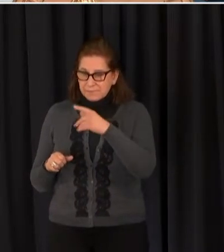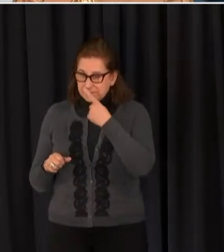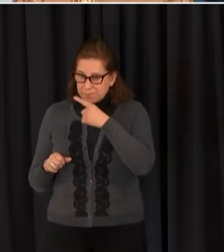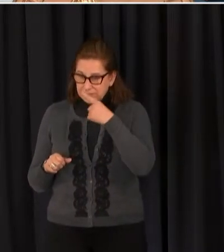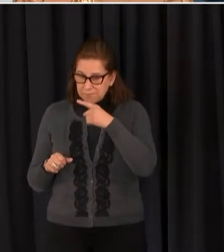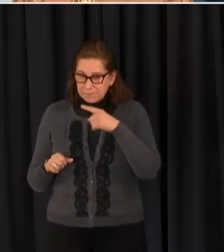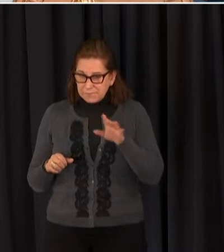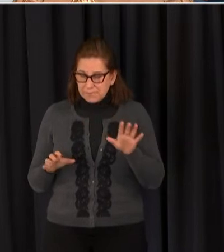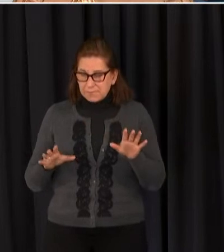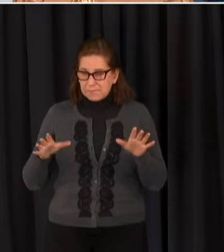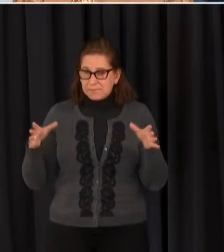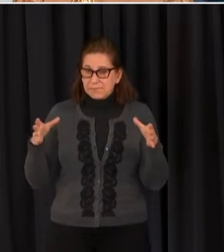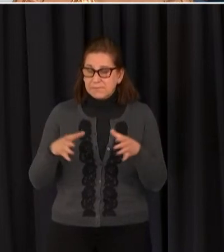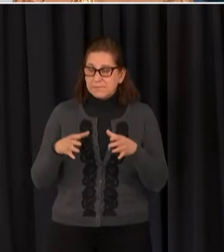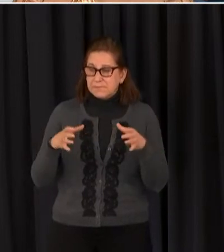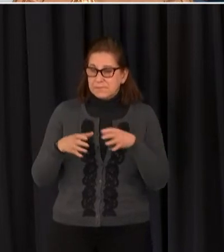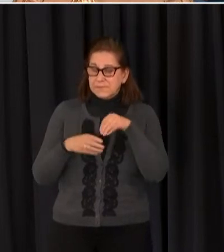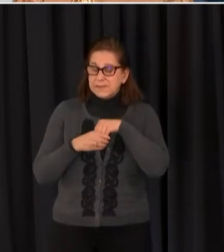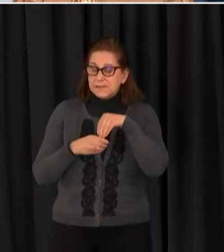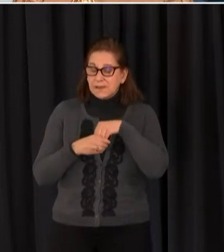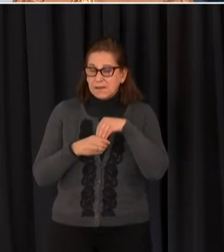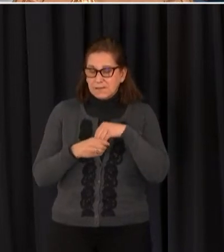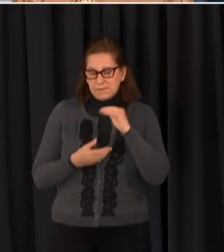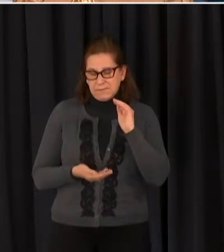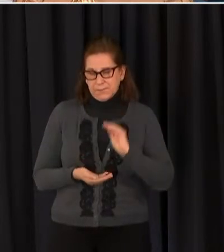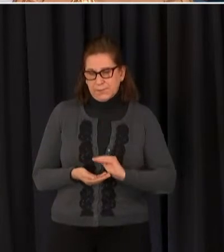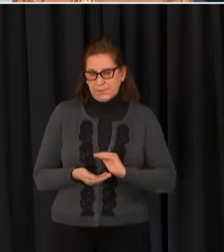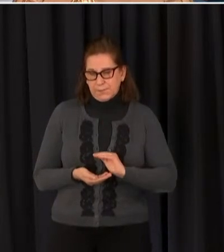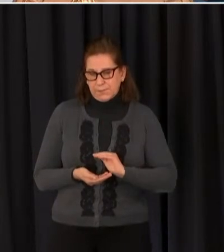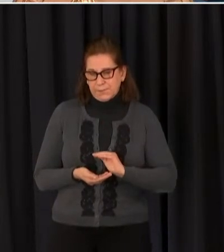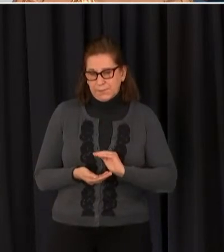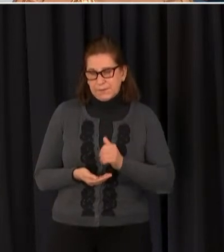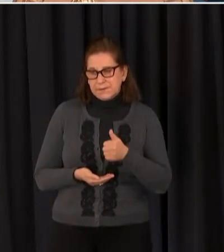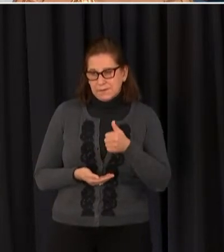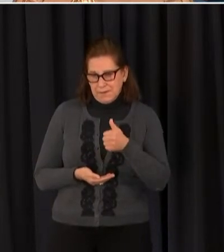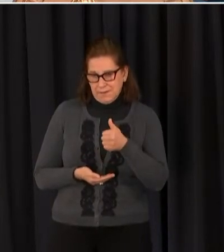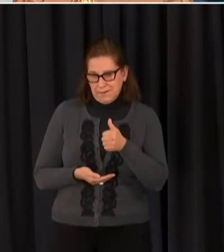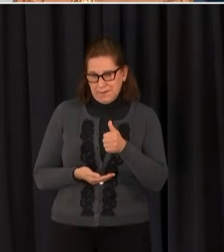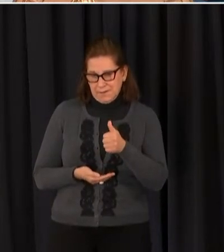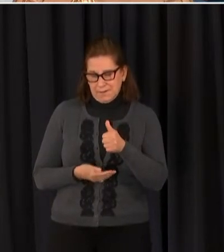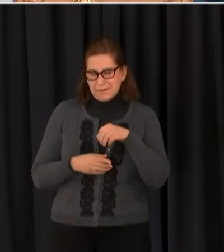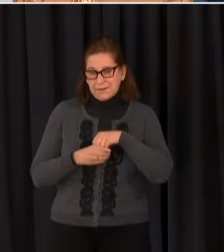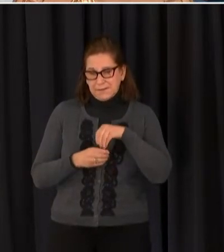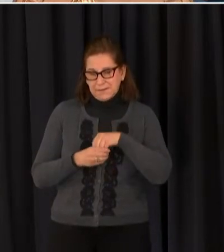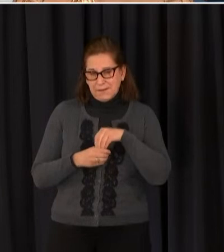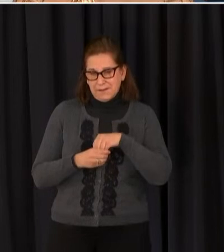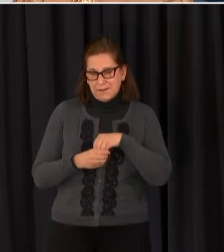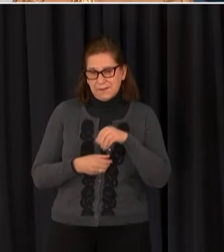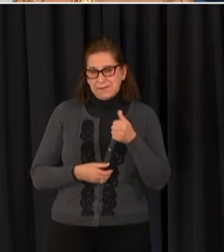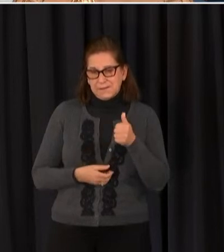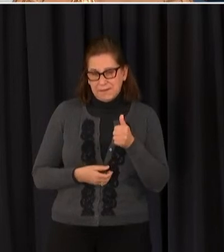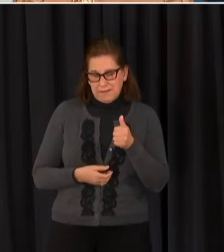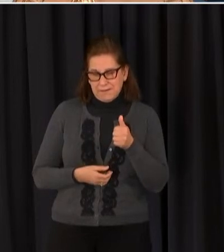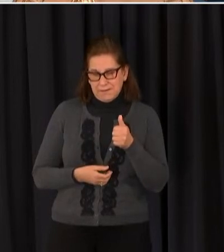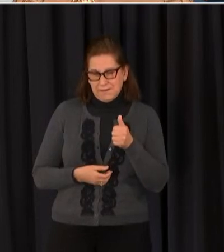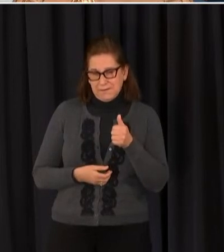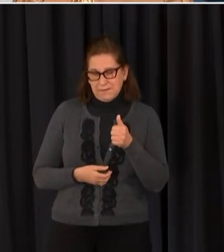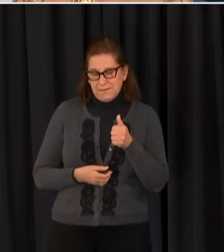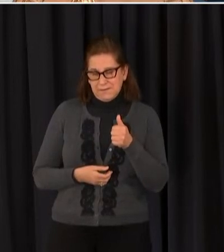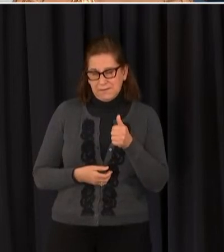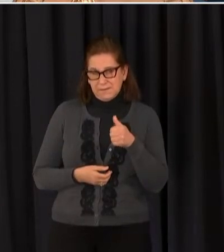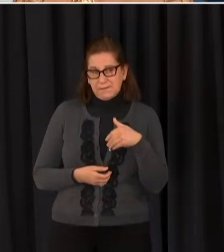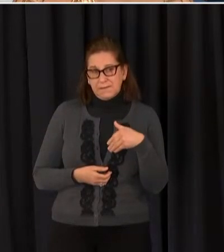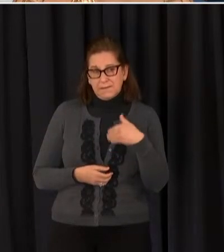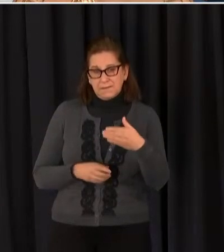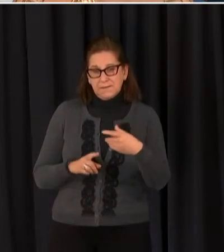indoor gatherings and keep them limited, and the limit is 10. So in April, we think